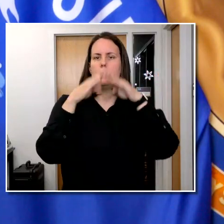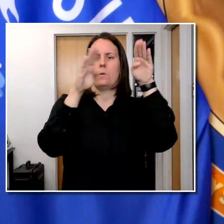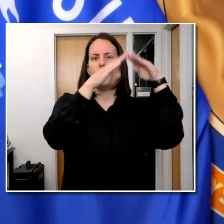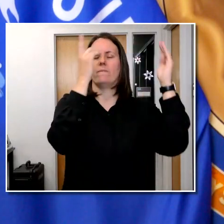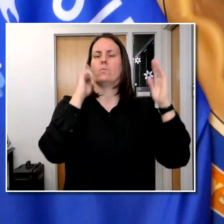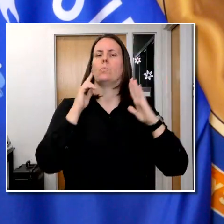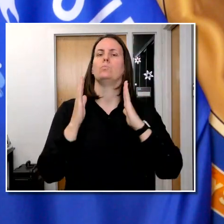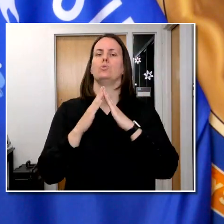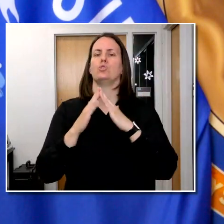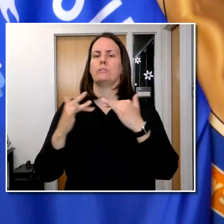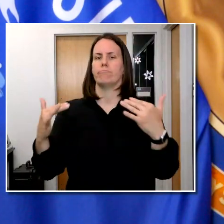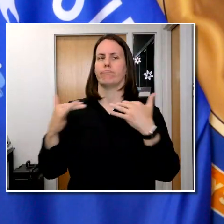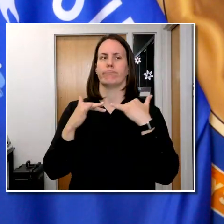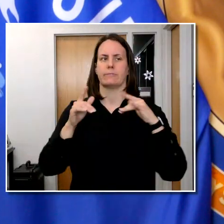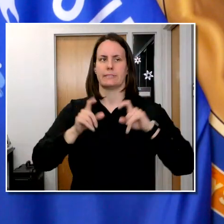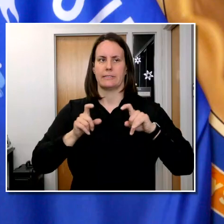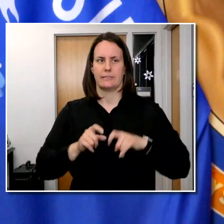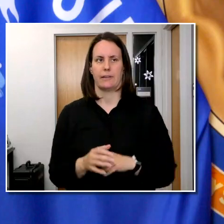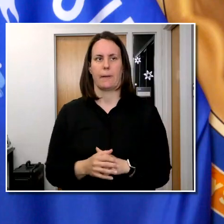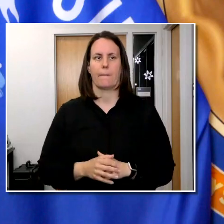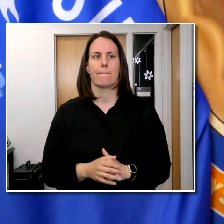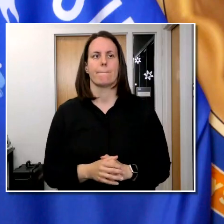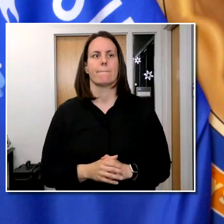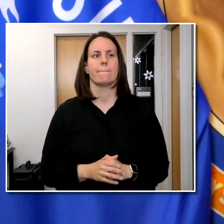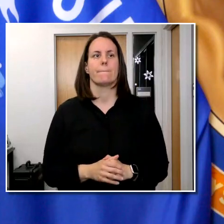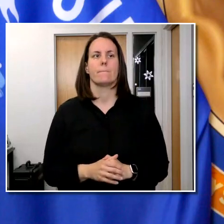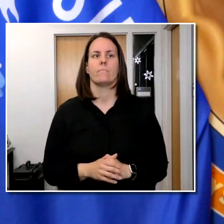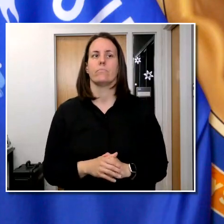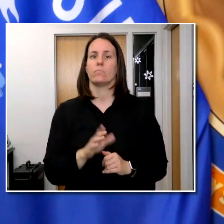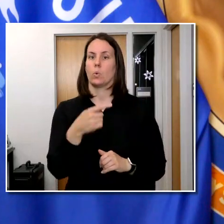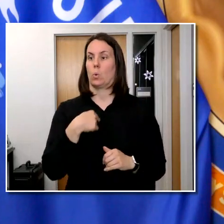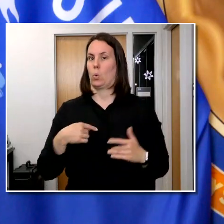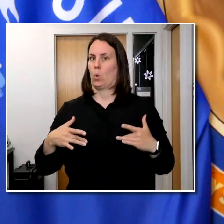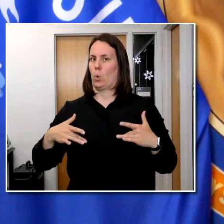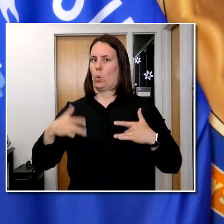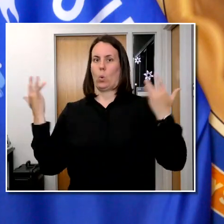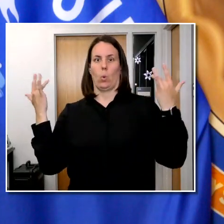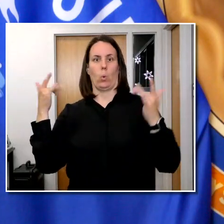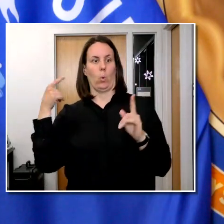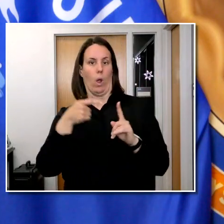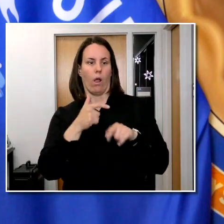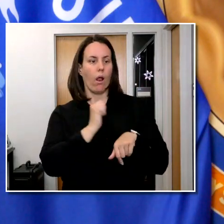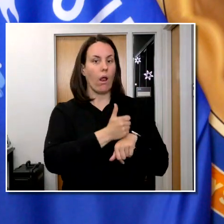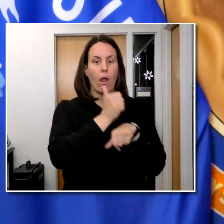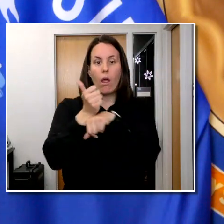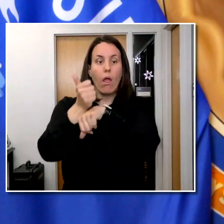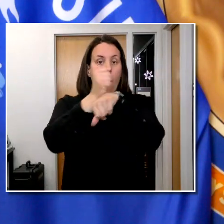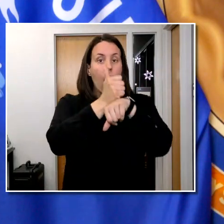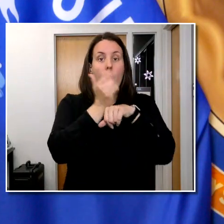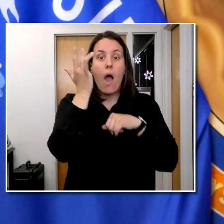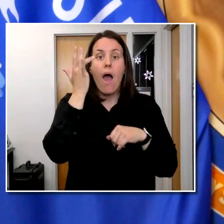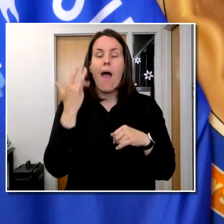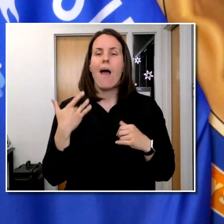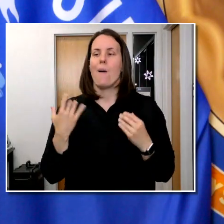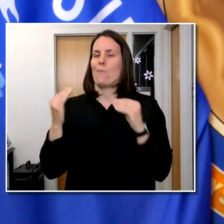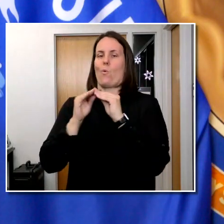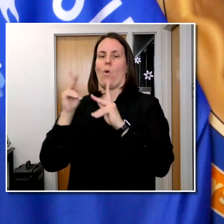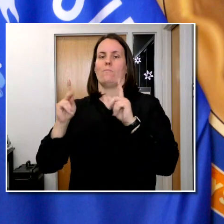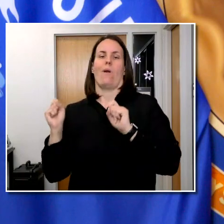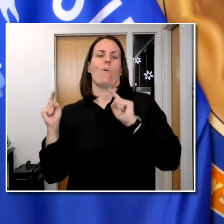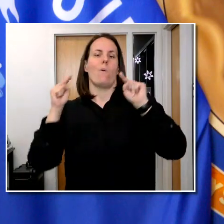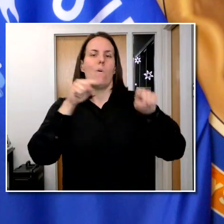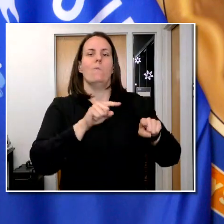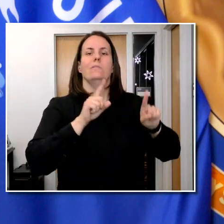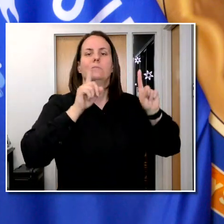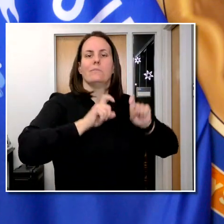to the hospital systems, like a question asked earlier, doing testing, this really increases the throughput. And it really gets to